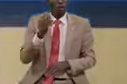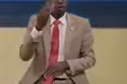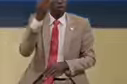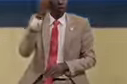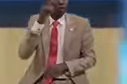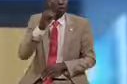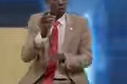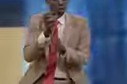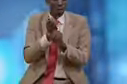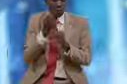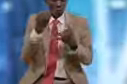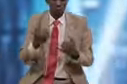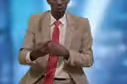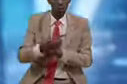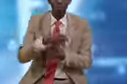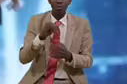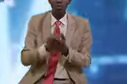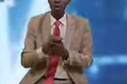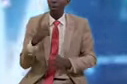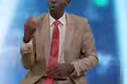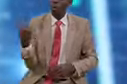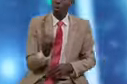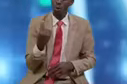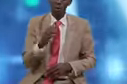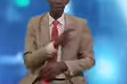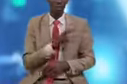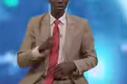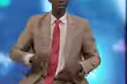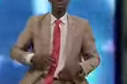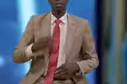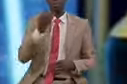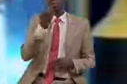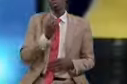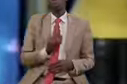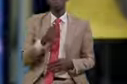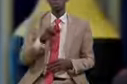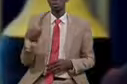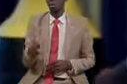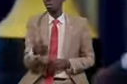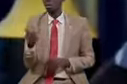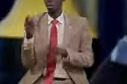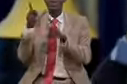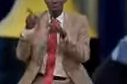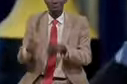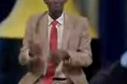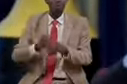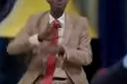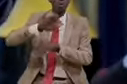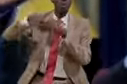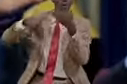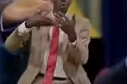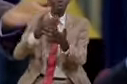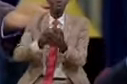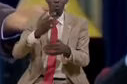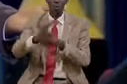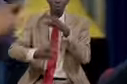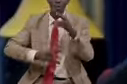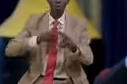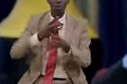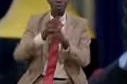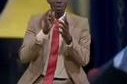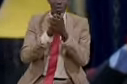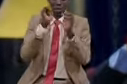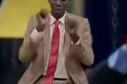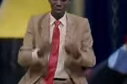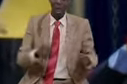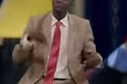is Christ and Christ alone, that there's no other person in the whole universe that can link you up